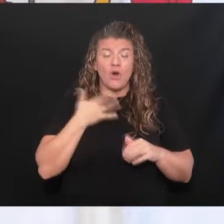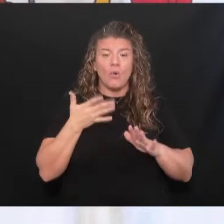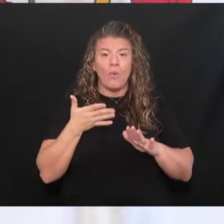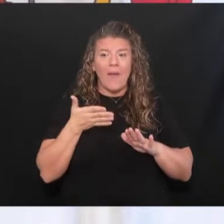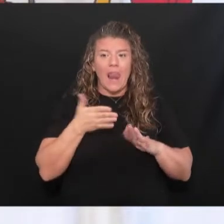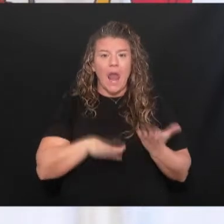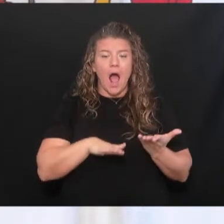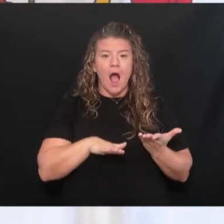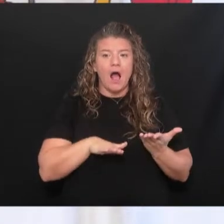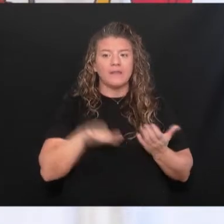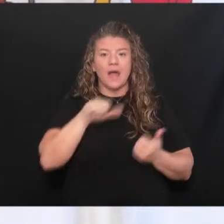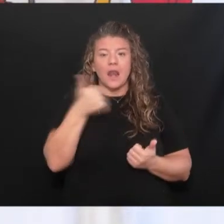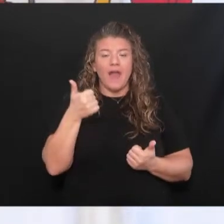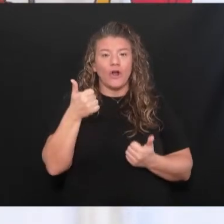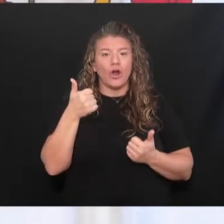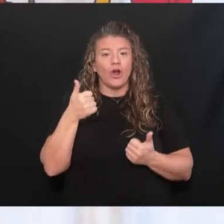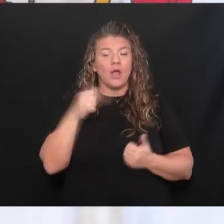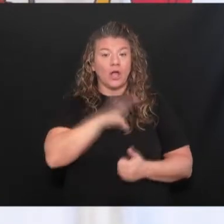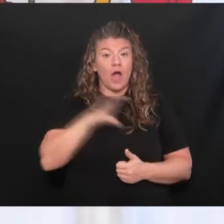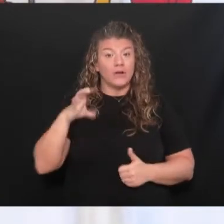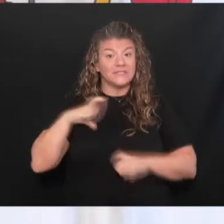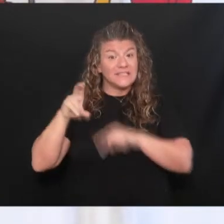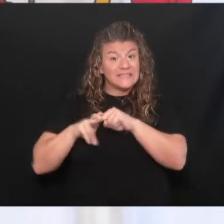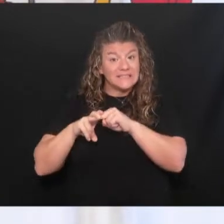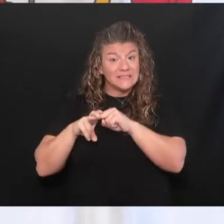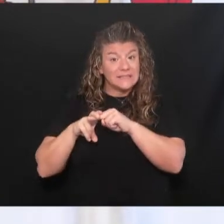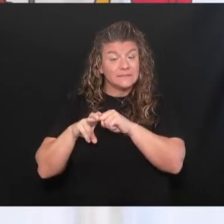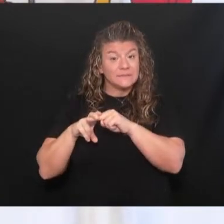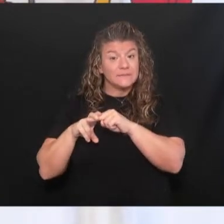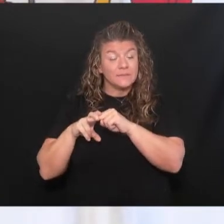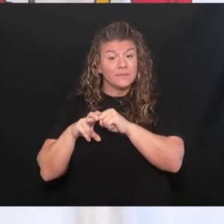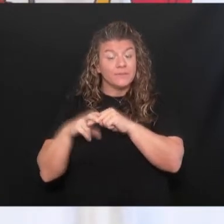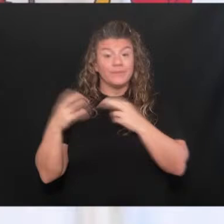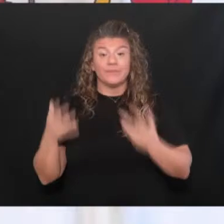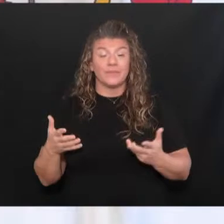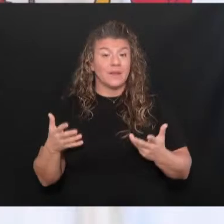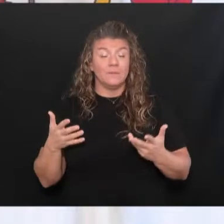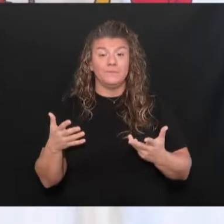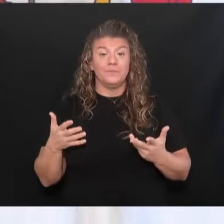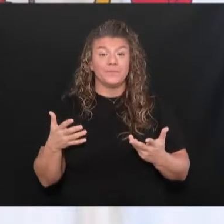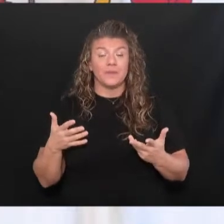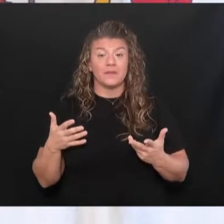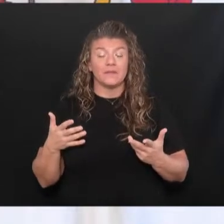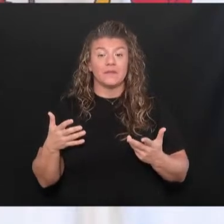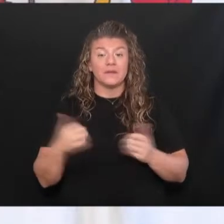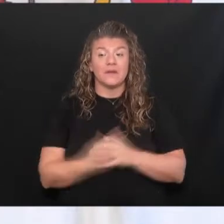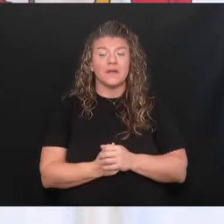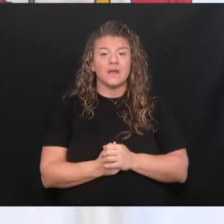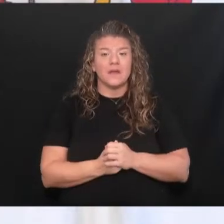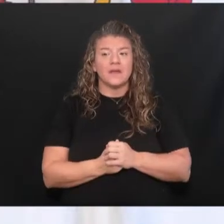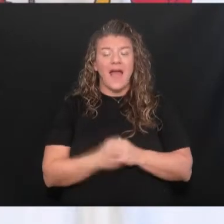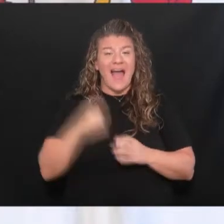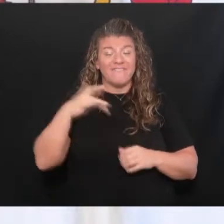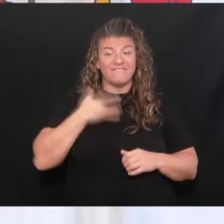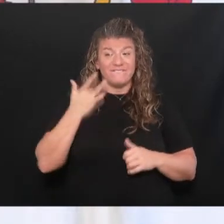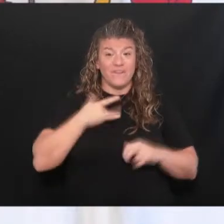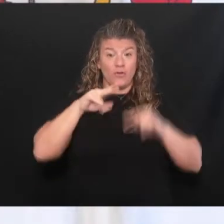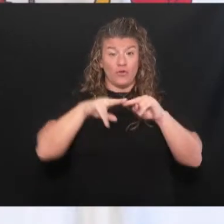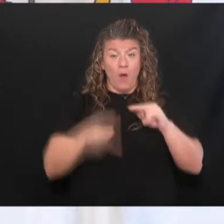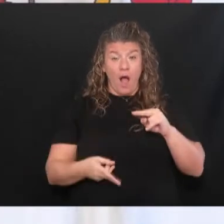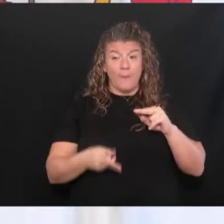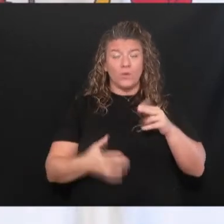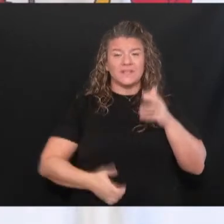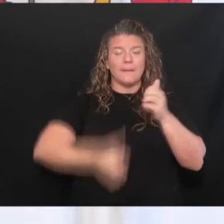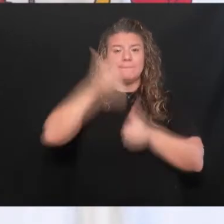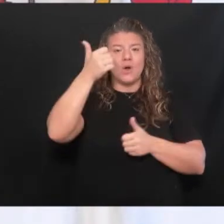another congressional seat. I think the drop was the most of